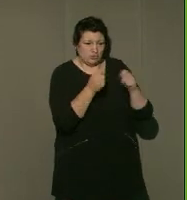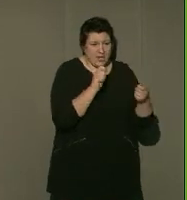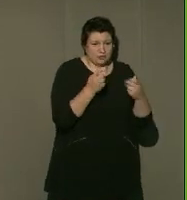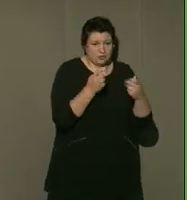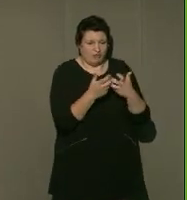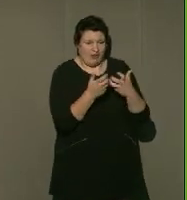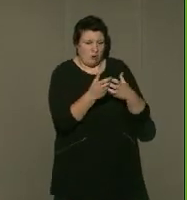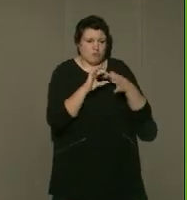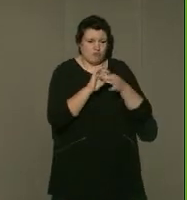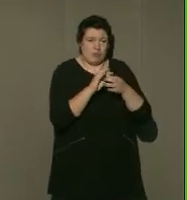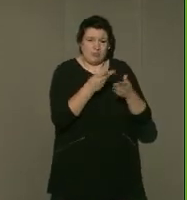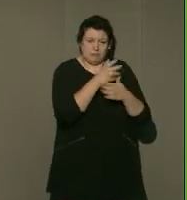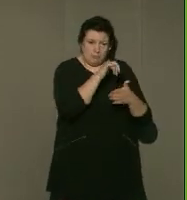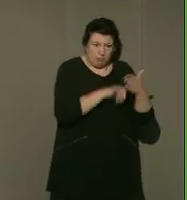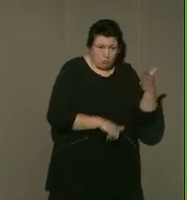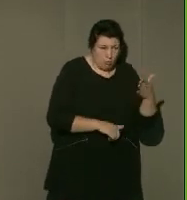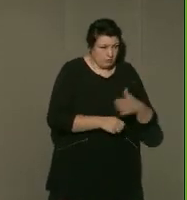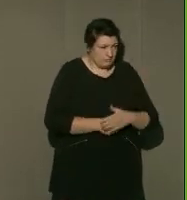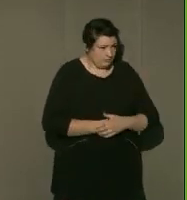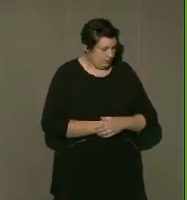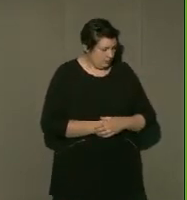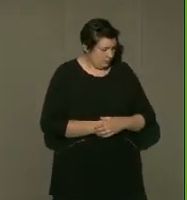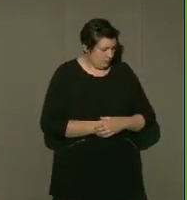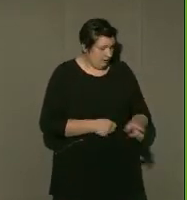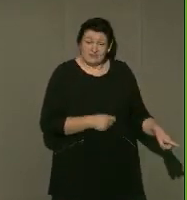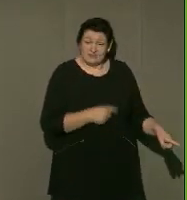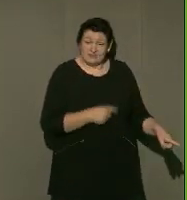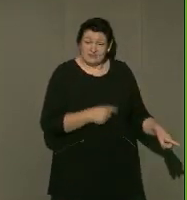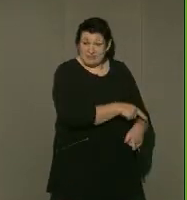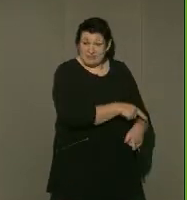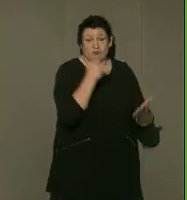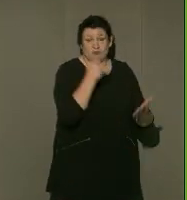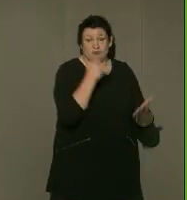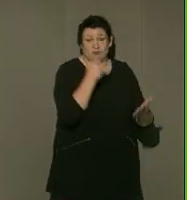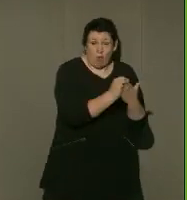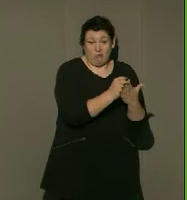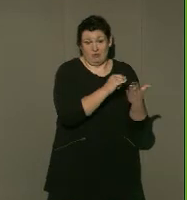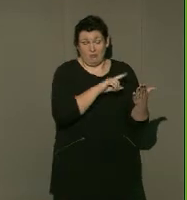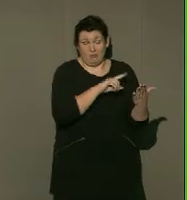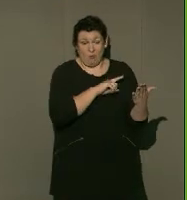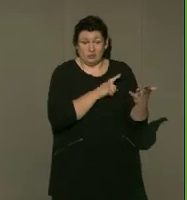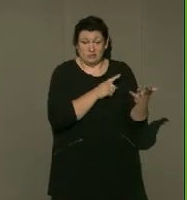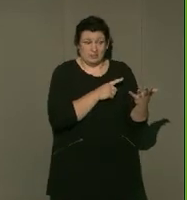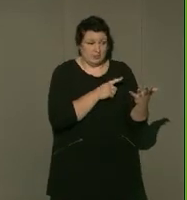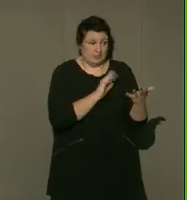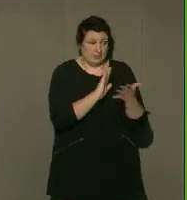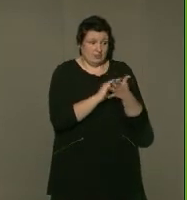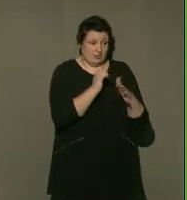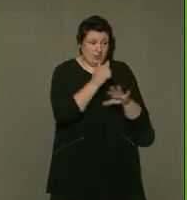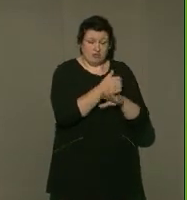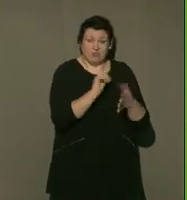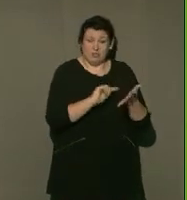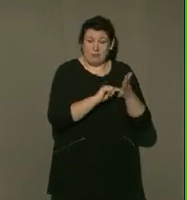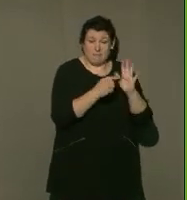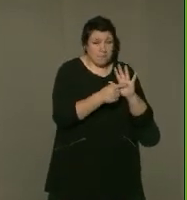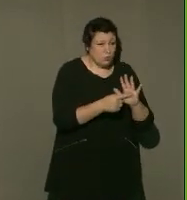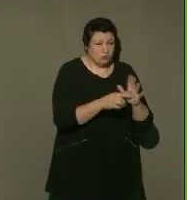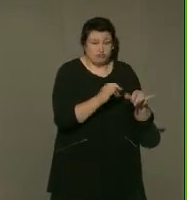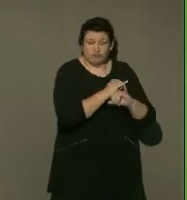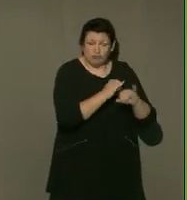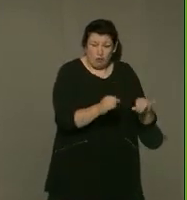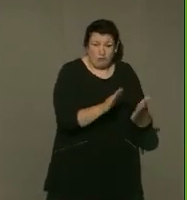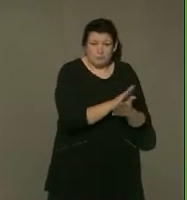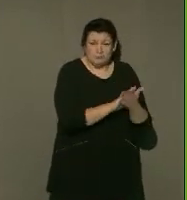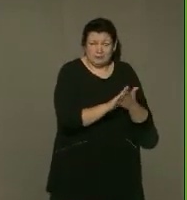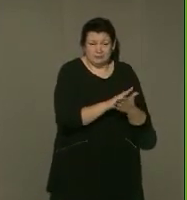Now, this has been ruled out of order on the grounds that it negates the original motion, but I think it